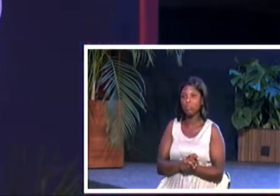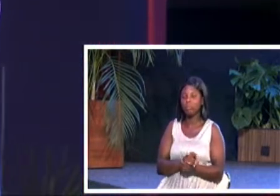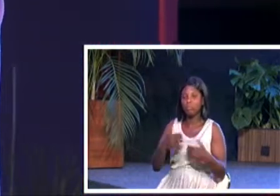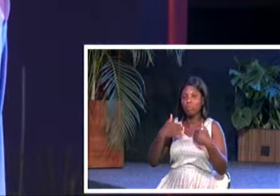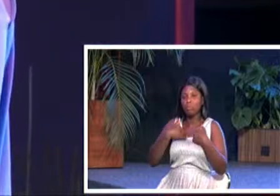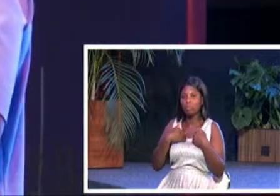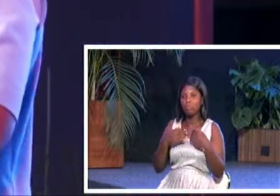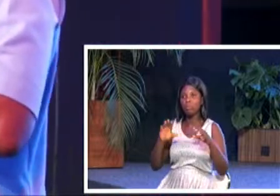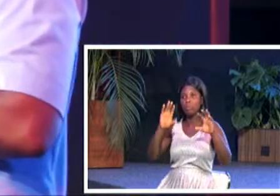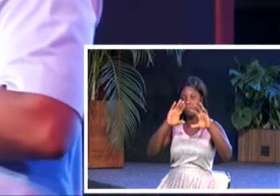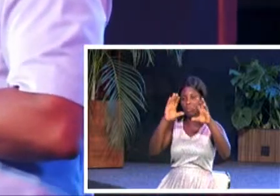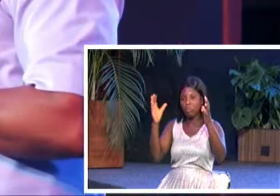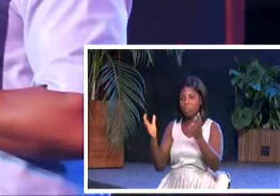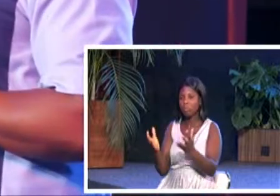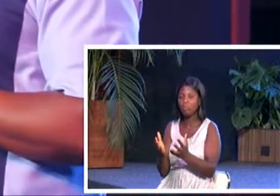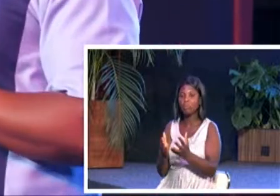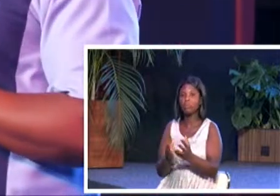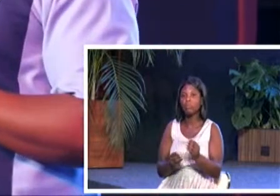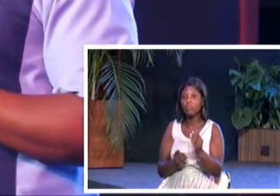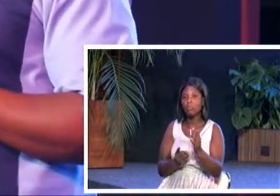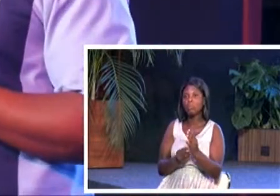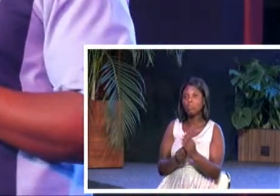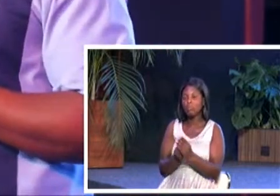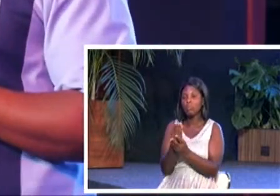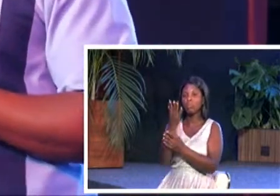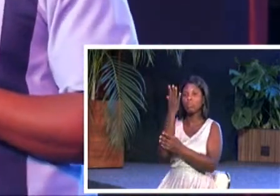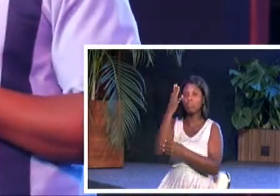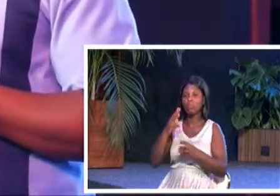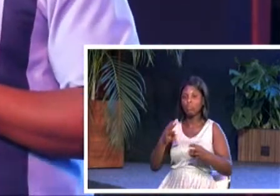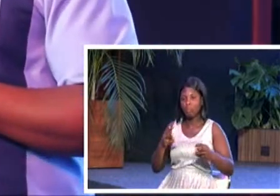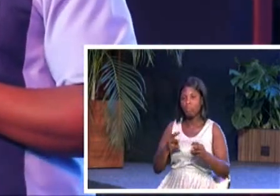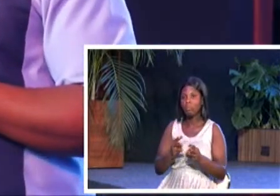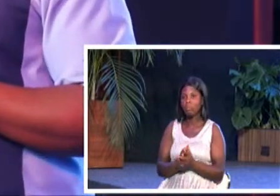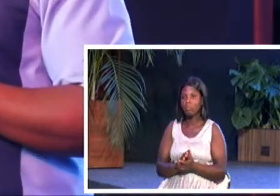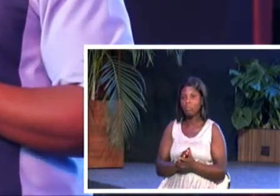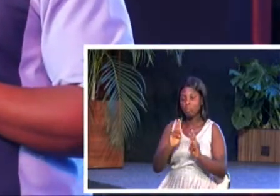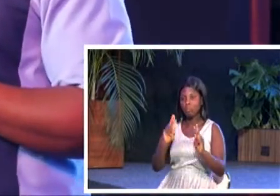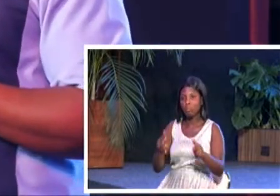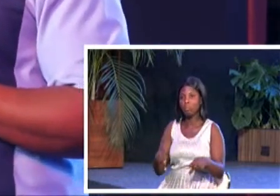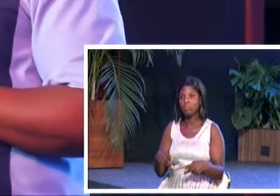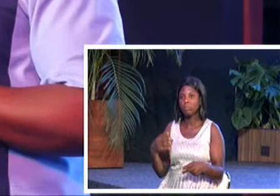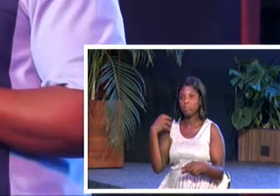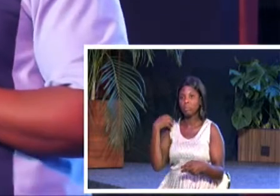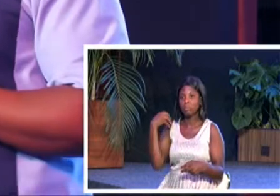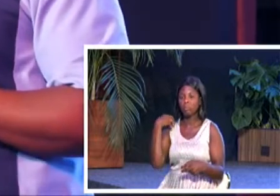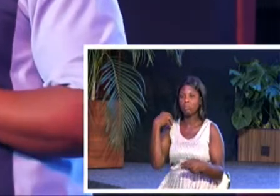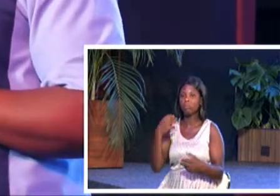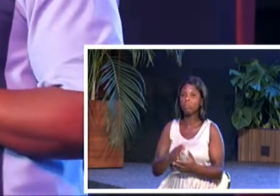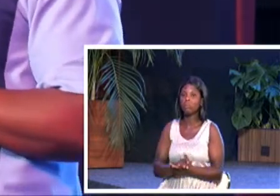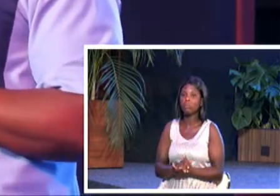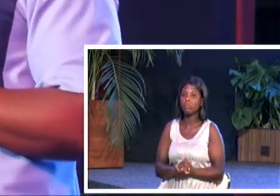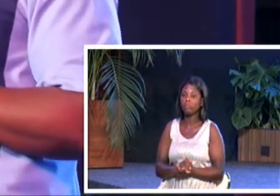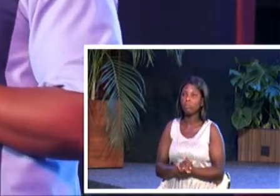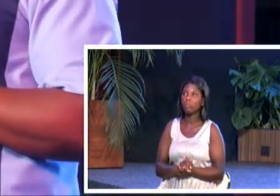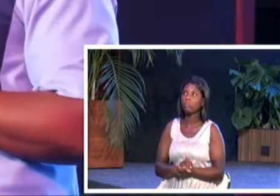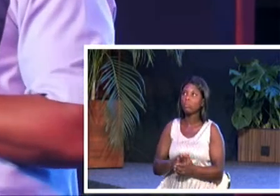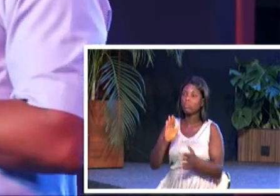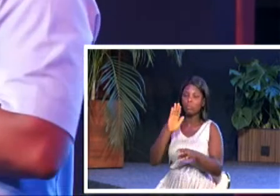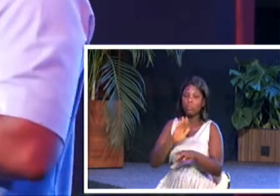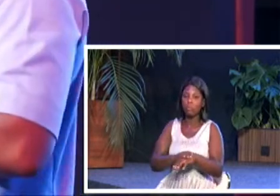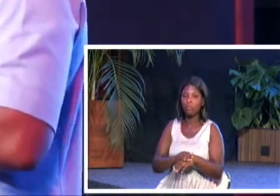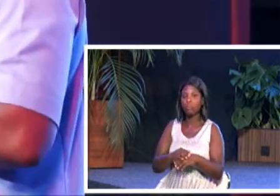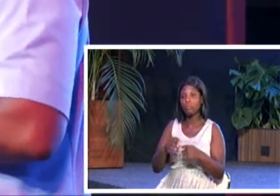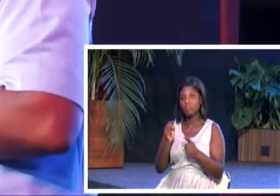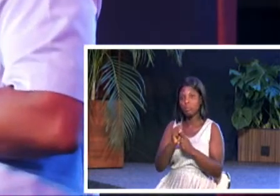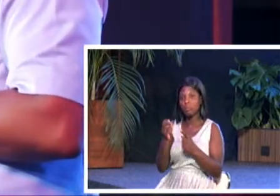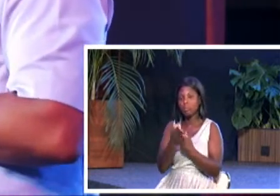manager. Your job is to make sure that you grow the number of followers they have on their social media page, the number of visitors they